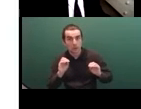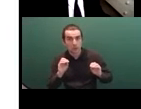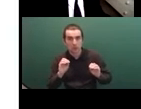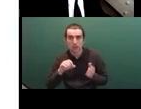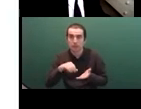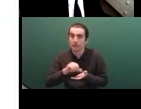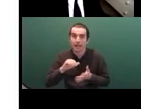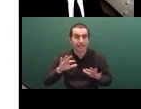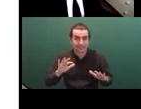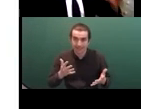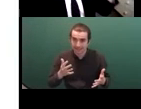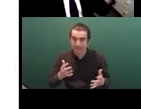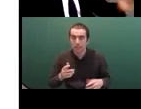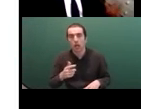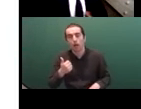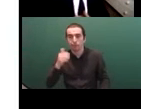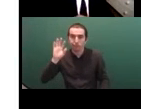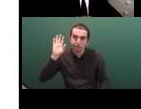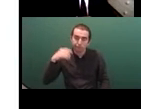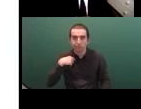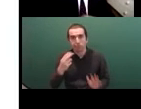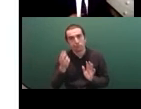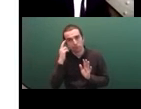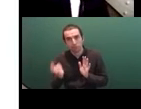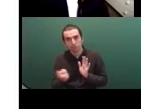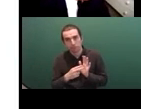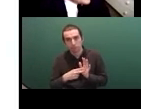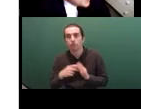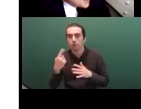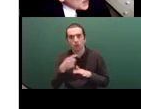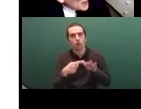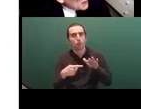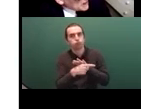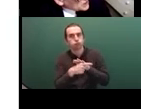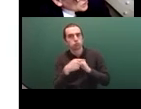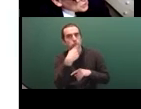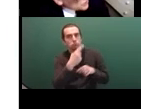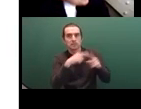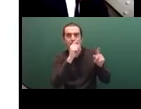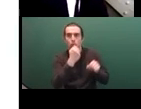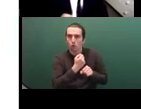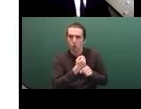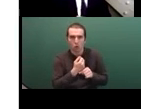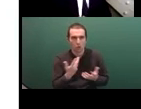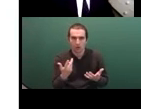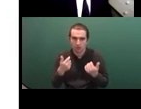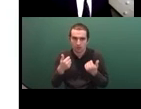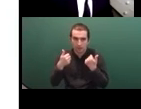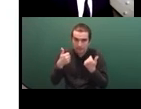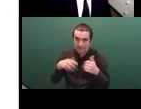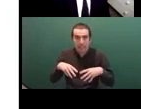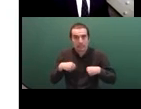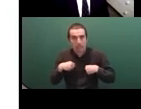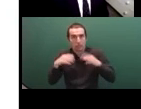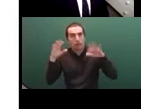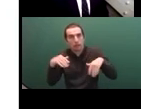and appropriately. There's a lot on universal design for learning based on new neuroscience